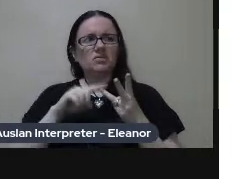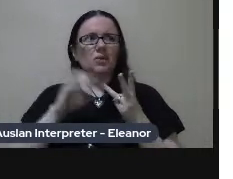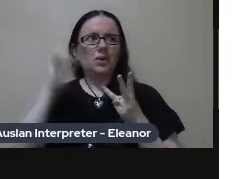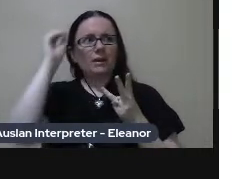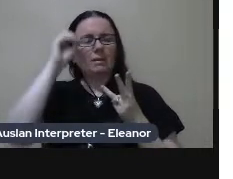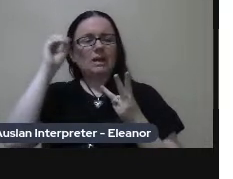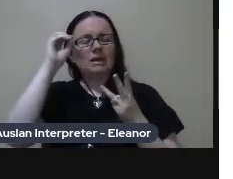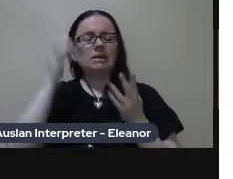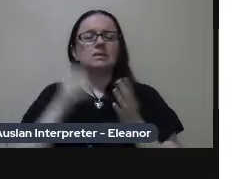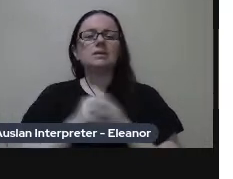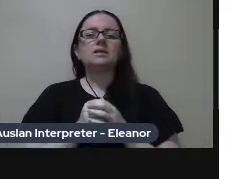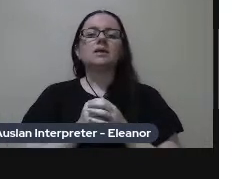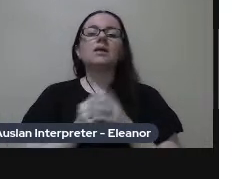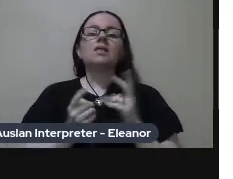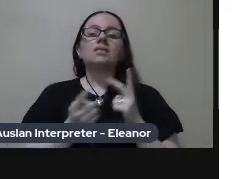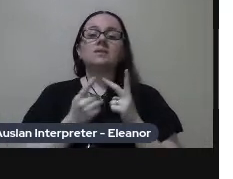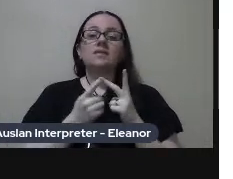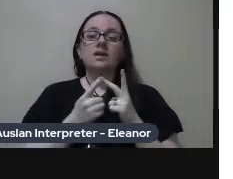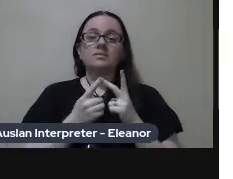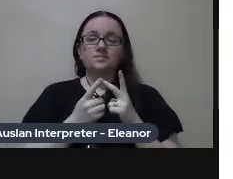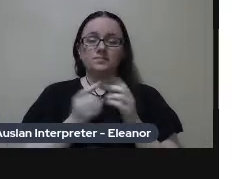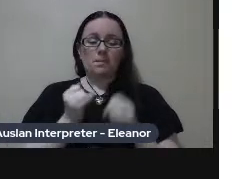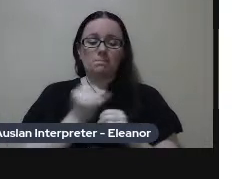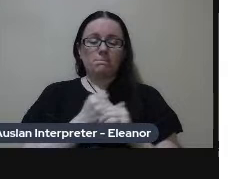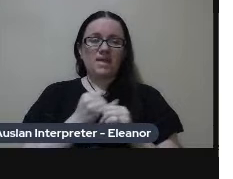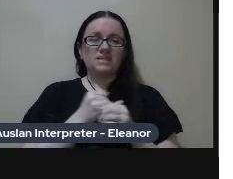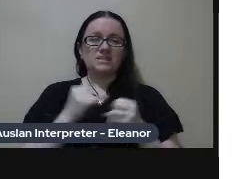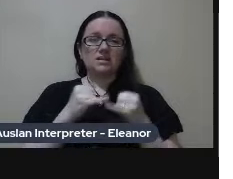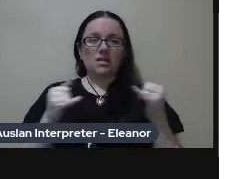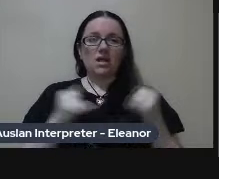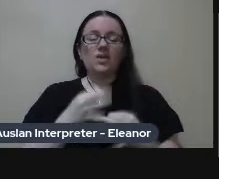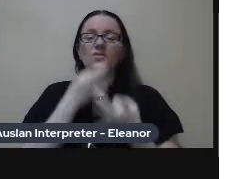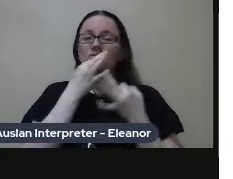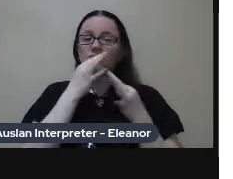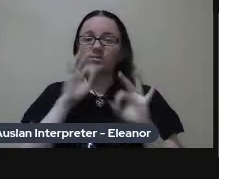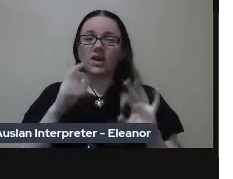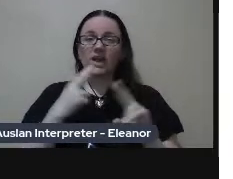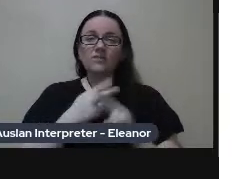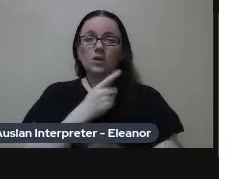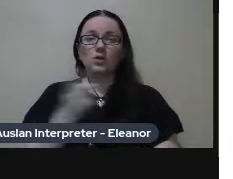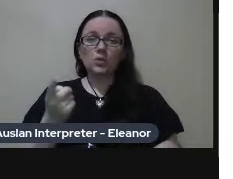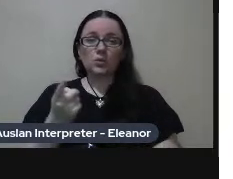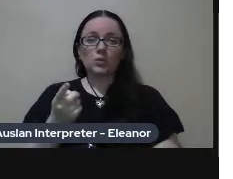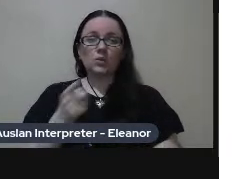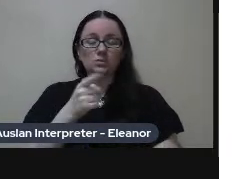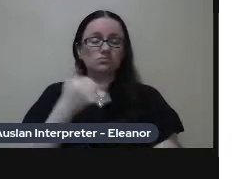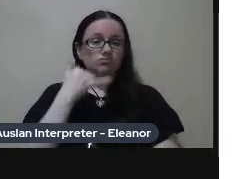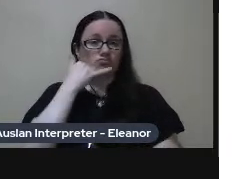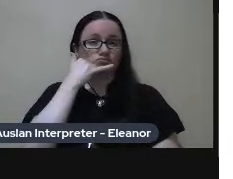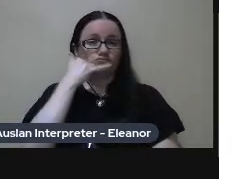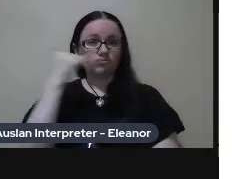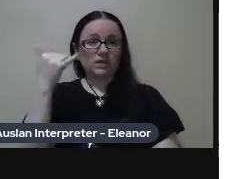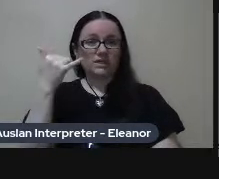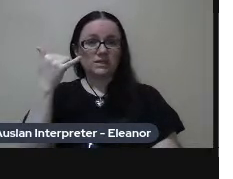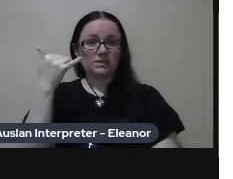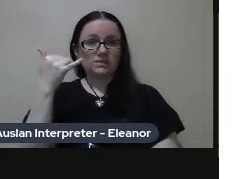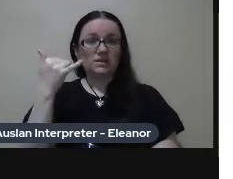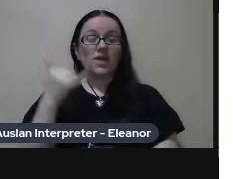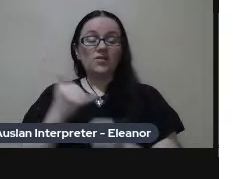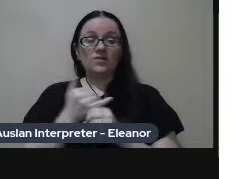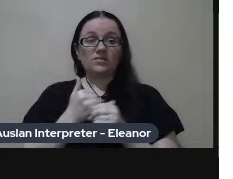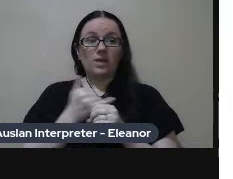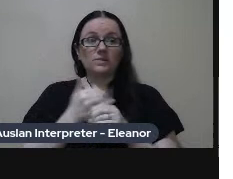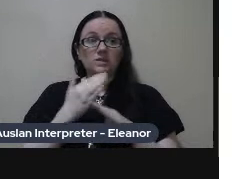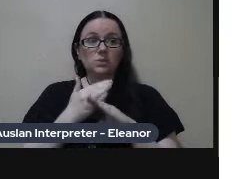flag for you that there's something called the Medicines Line. It's a free service to you. It's a telephone number that you can call, which is manned by